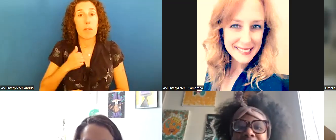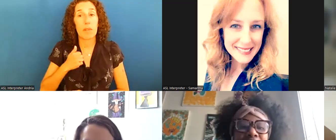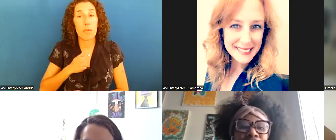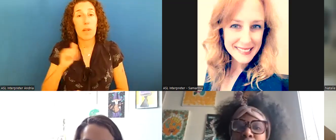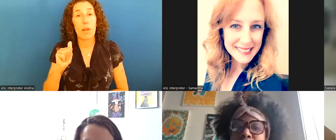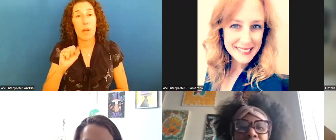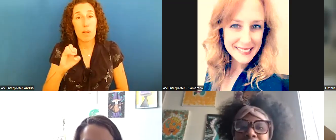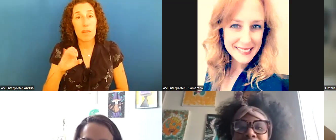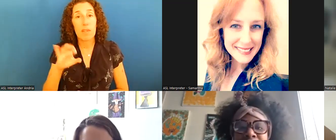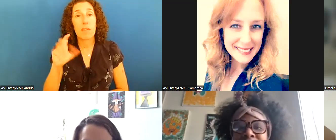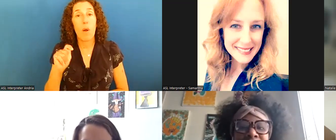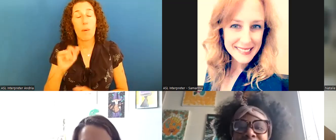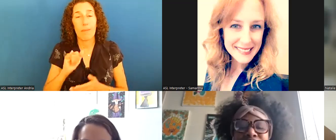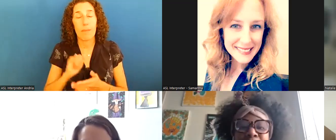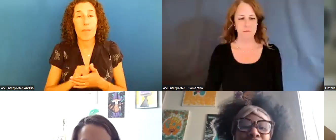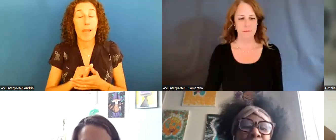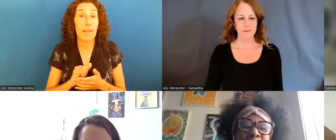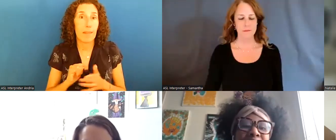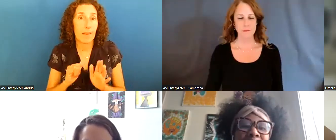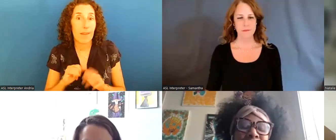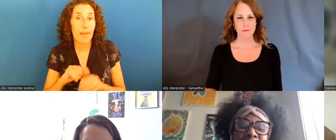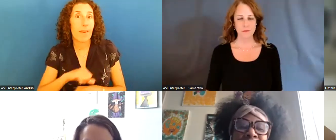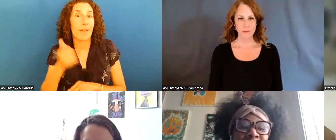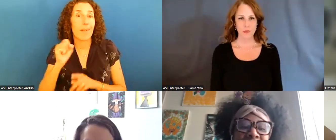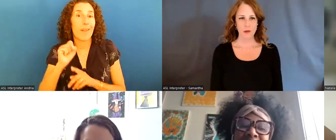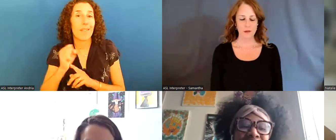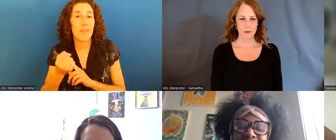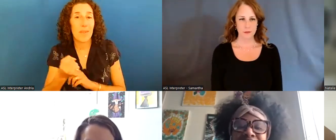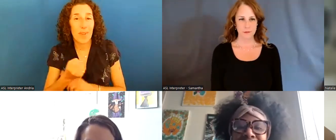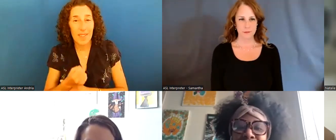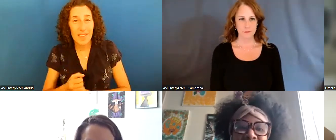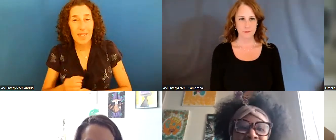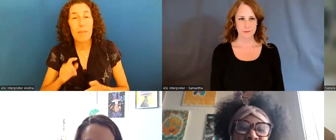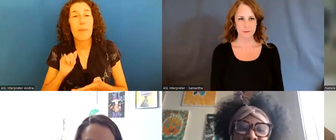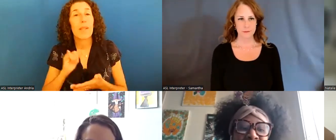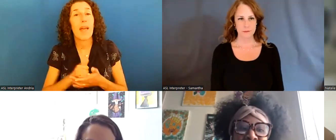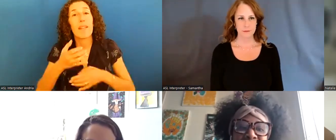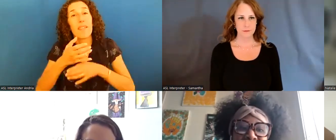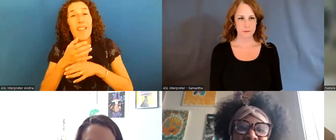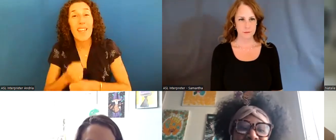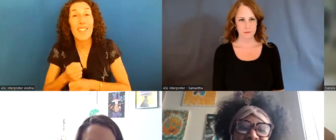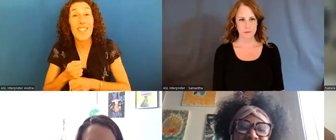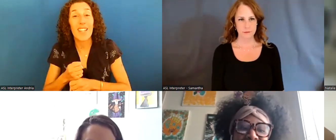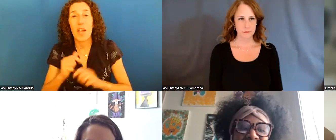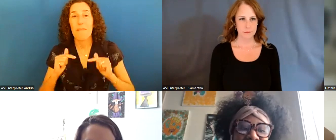even going to get into that. That's a whole different situation, but that's the gist of it for me.